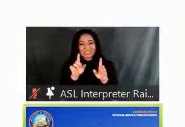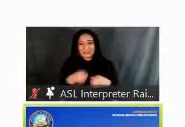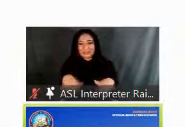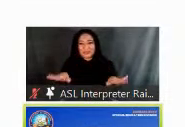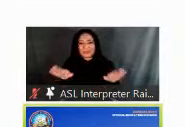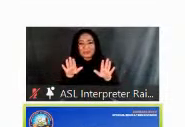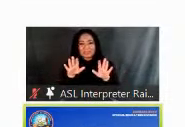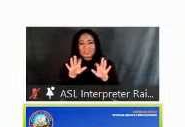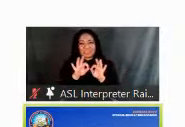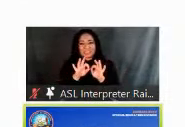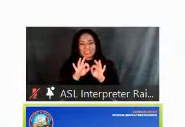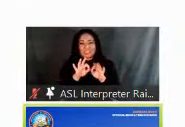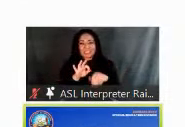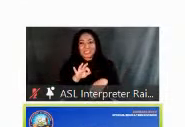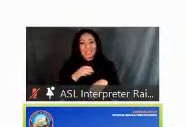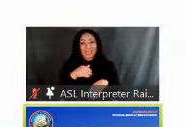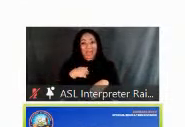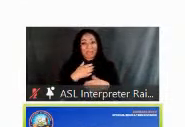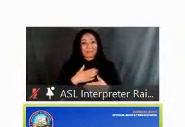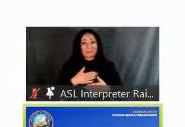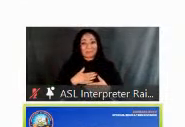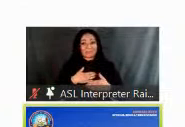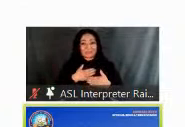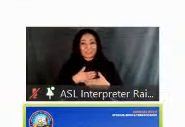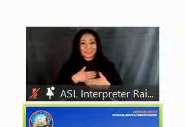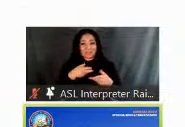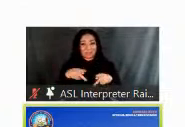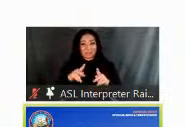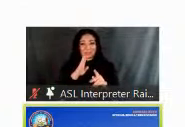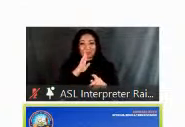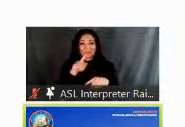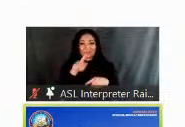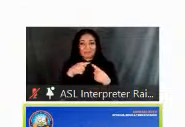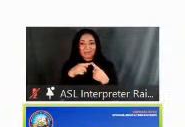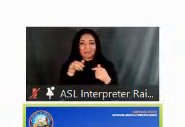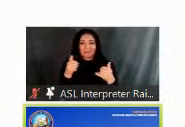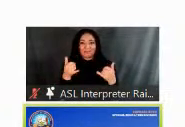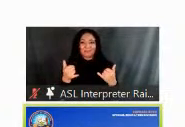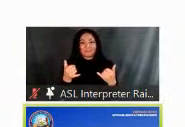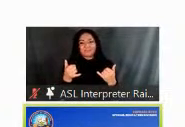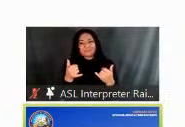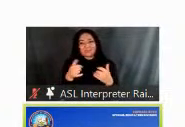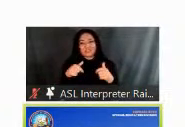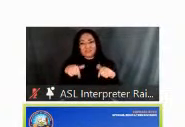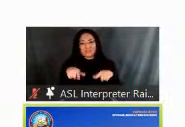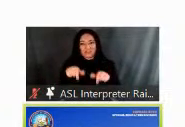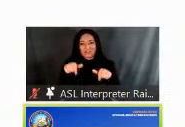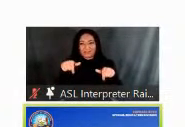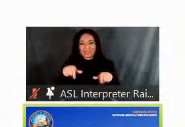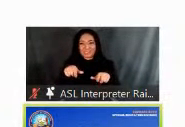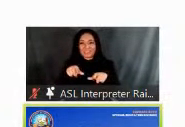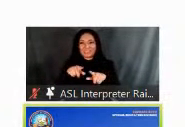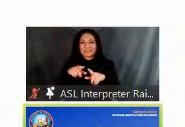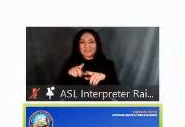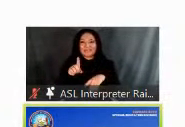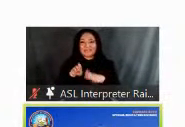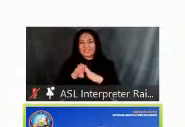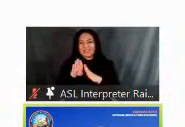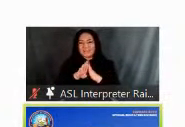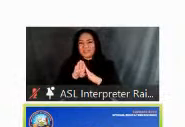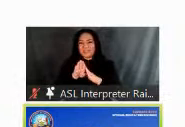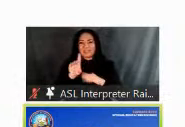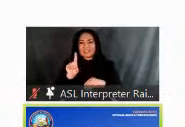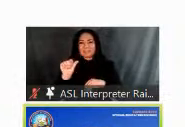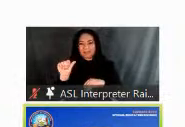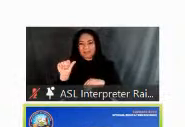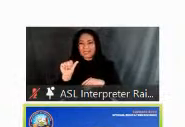grateful for the opportunity to speak about that in front of this work group during Developmental Disability Awareness Month.